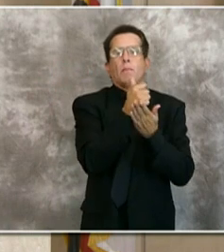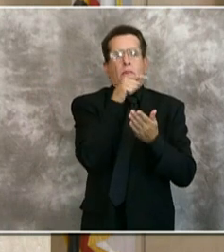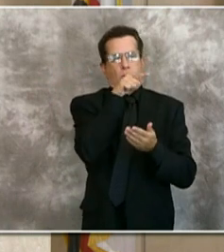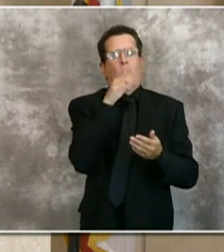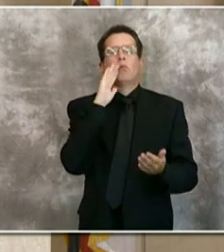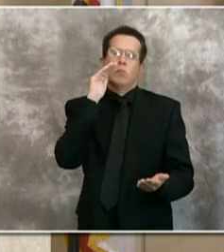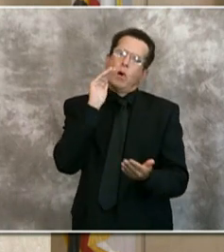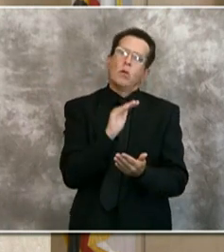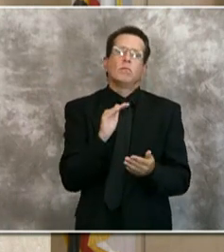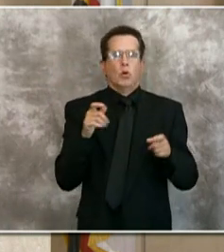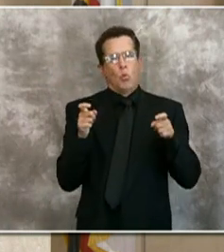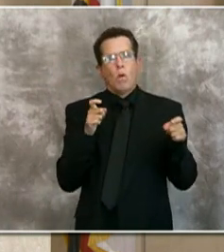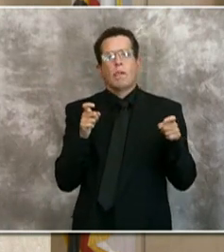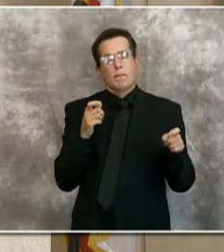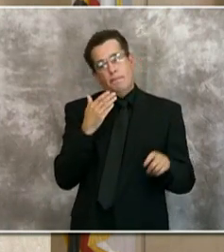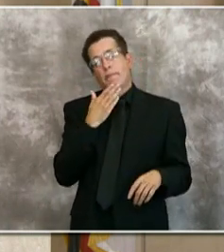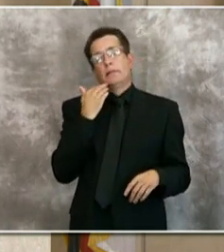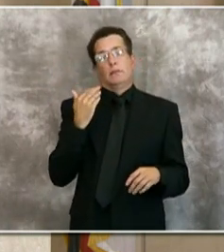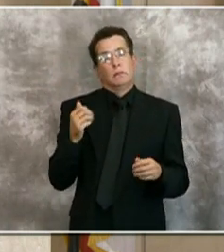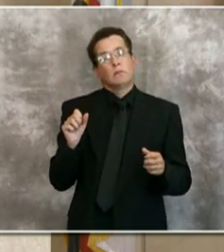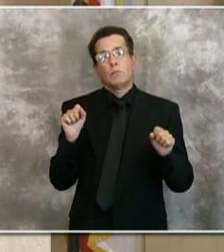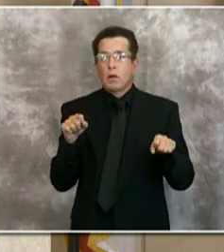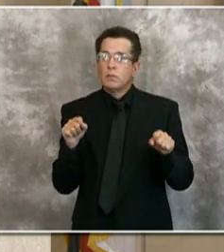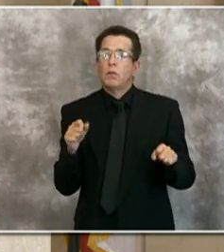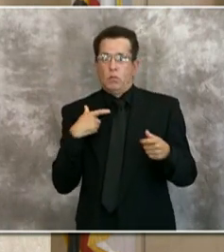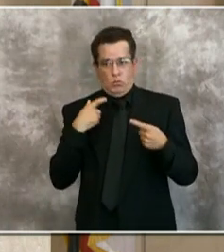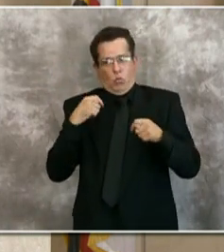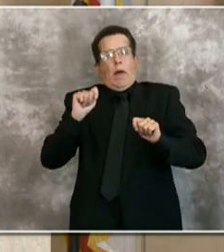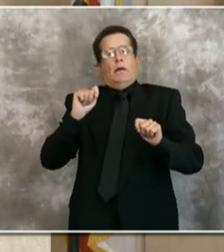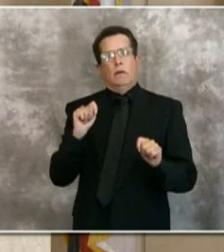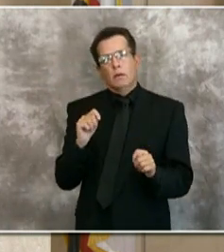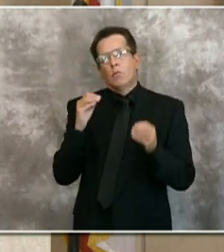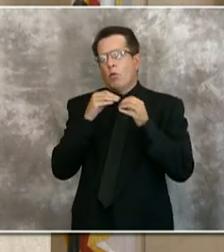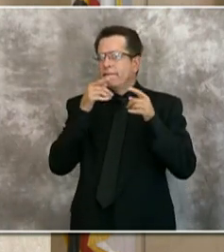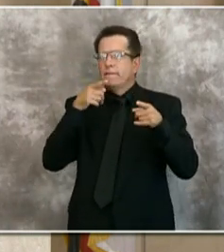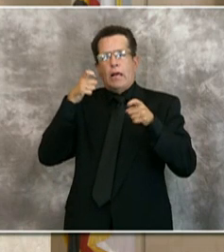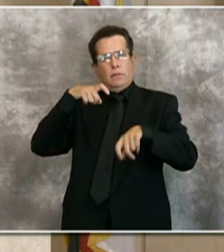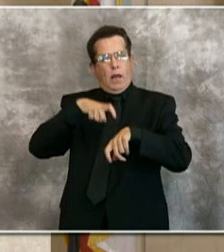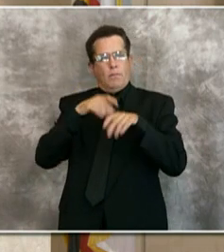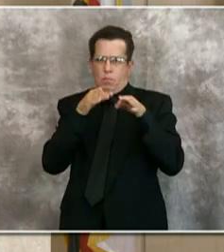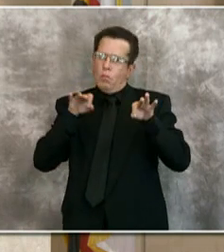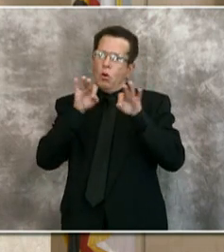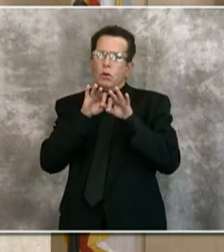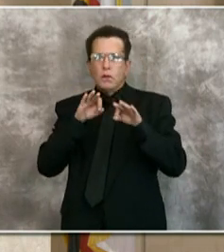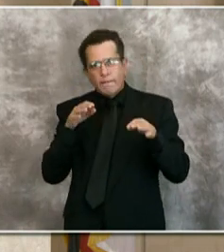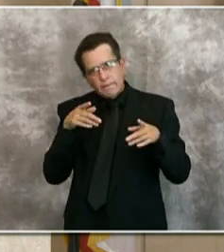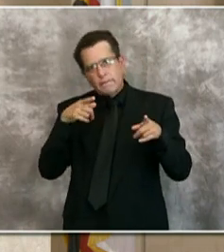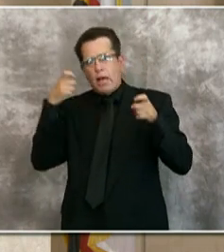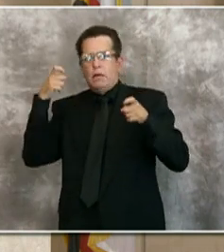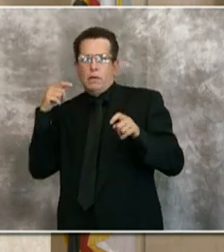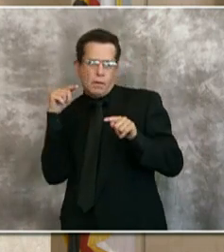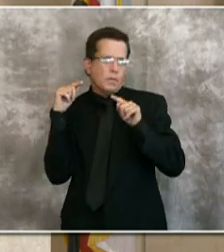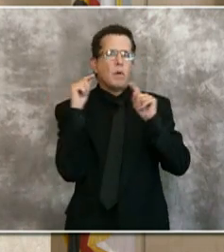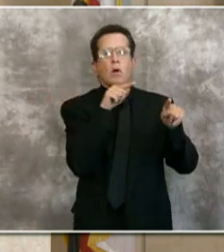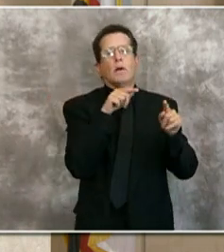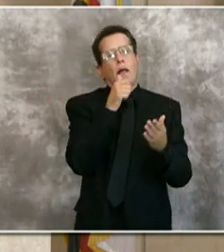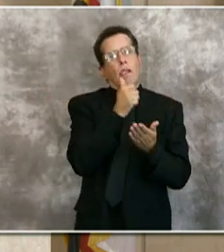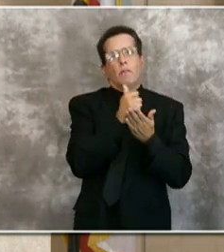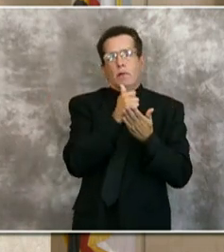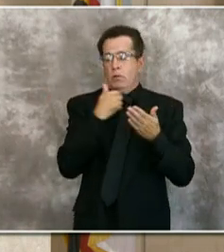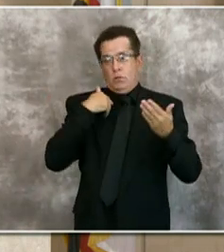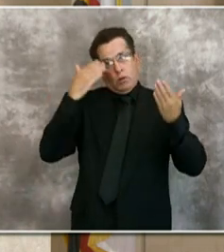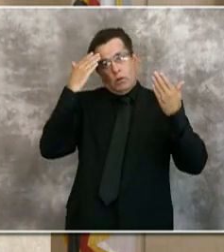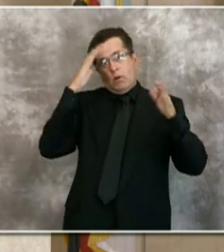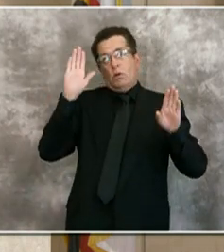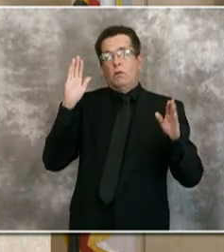under control. And so that's why we're working to do that. So we don't really know